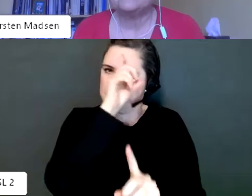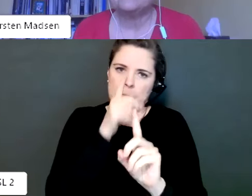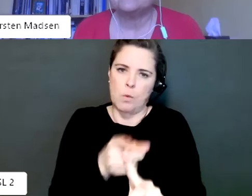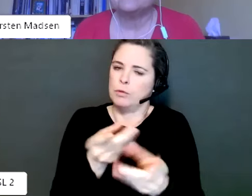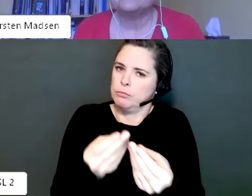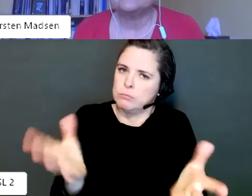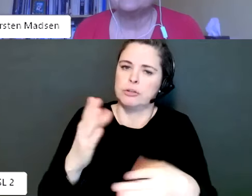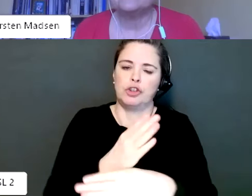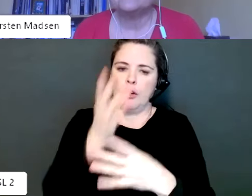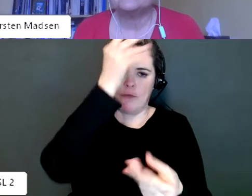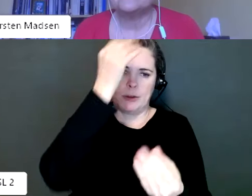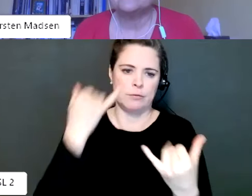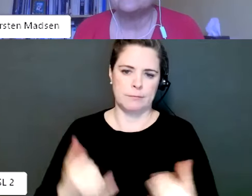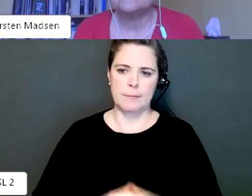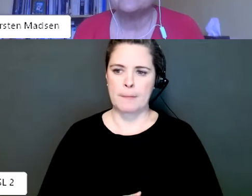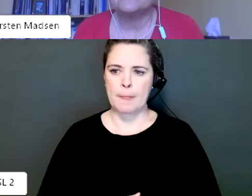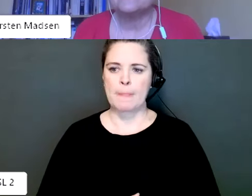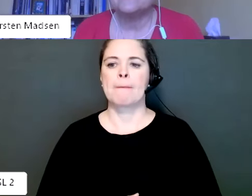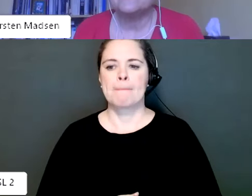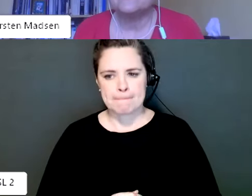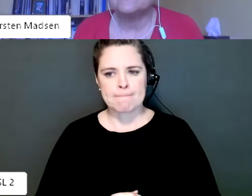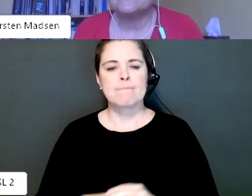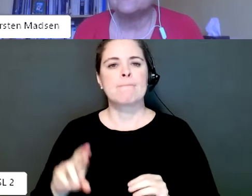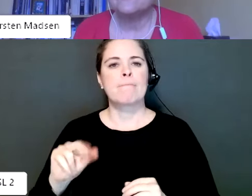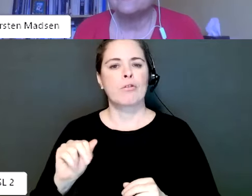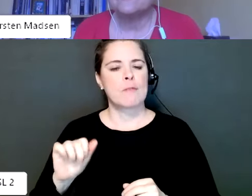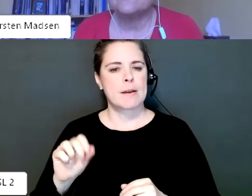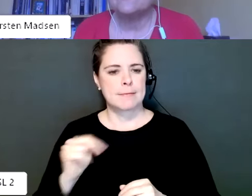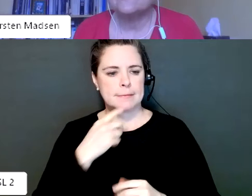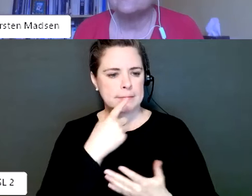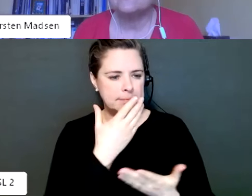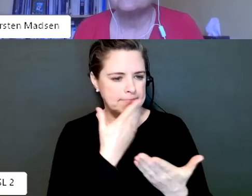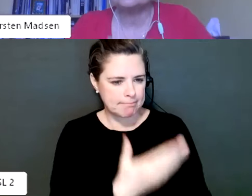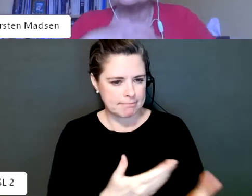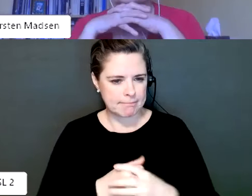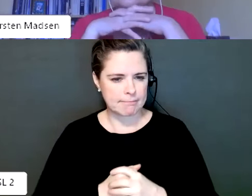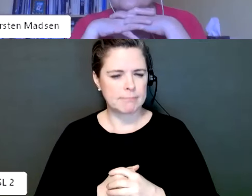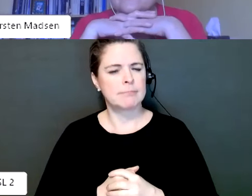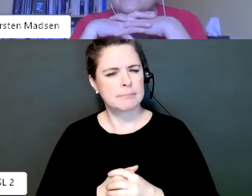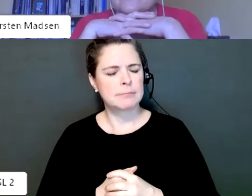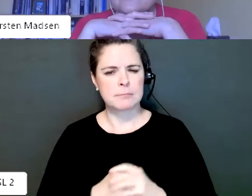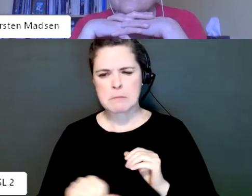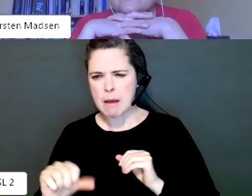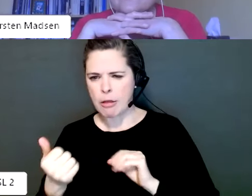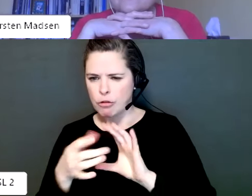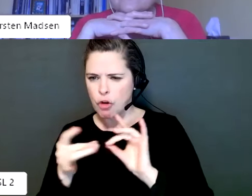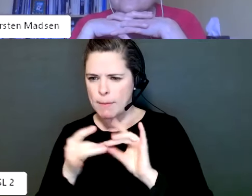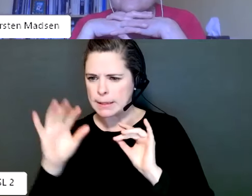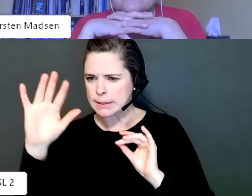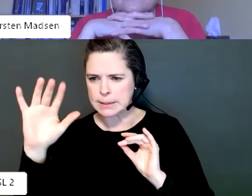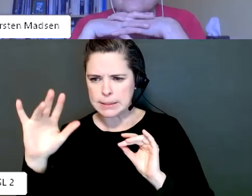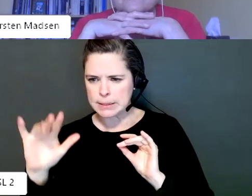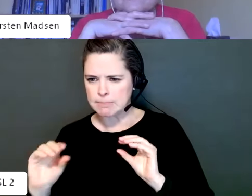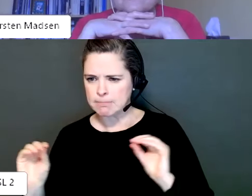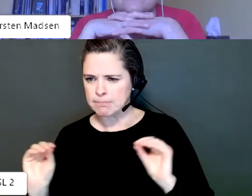Right. Thank you. I don't see any other comments right now. I'm just going to put in that we a couple